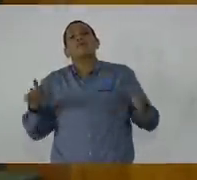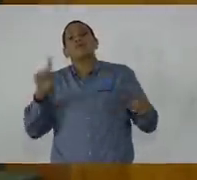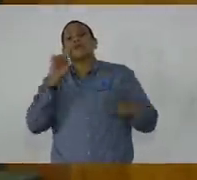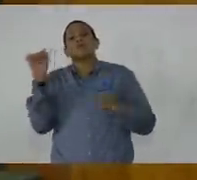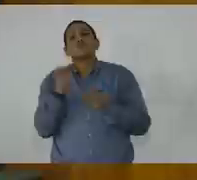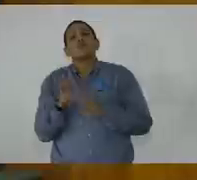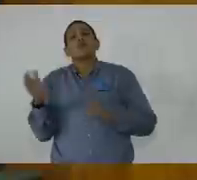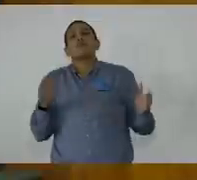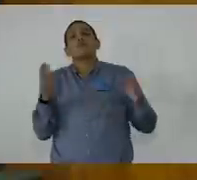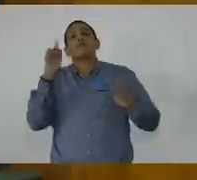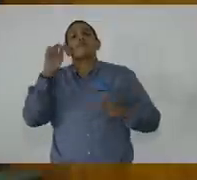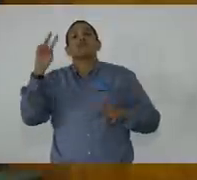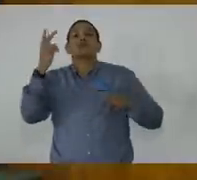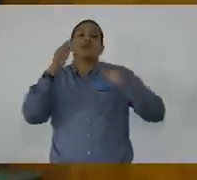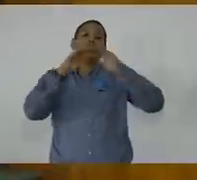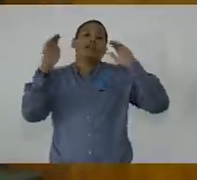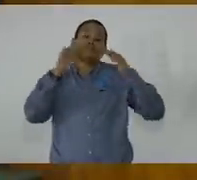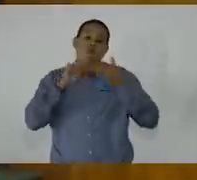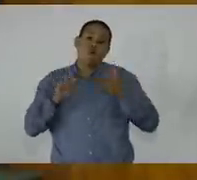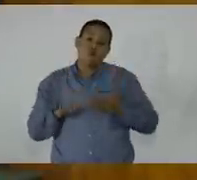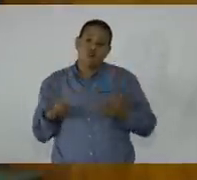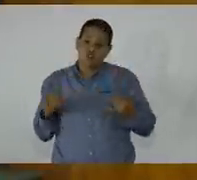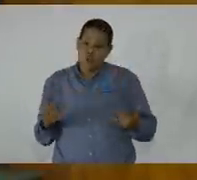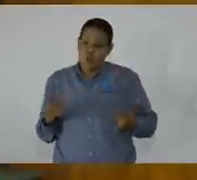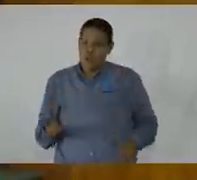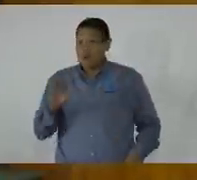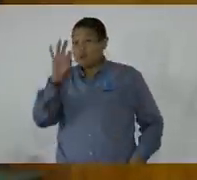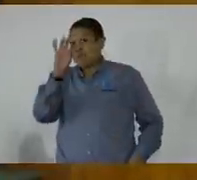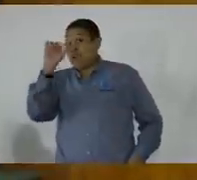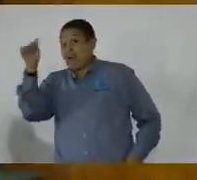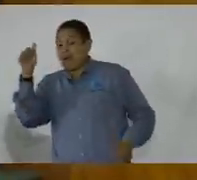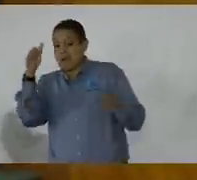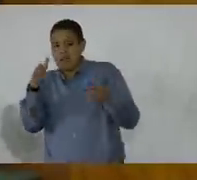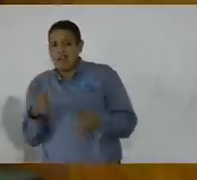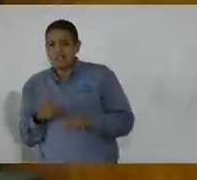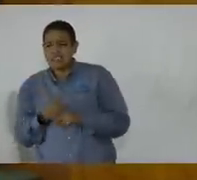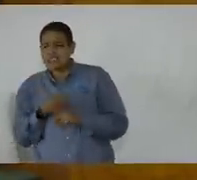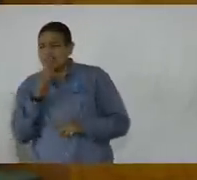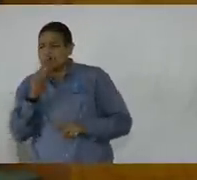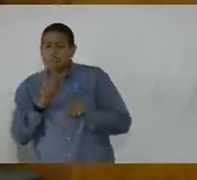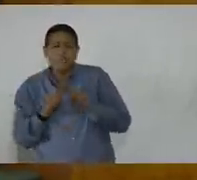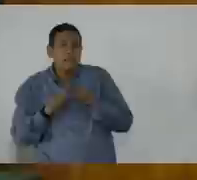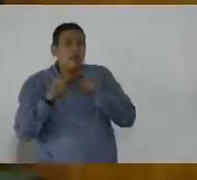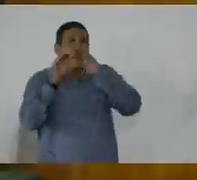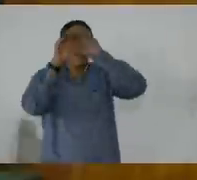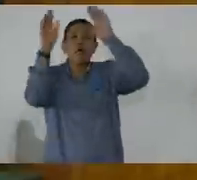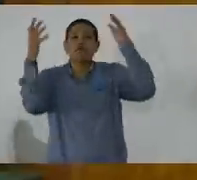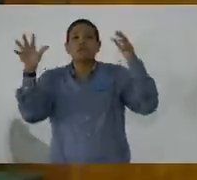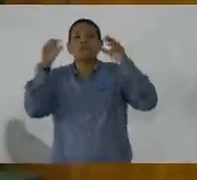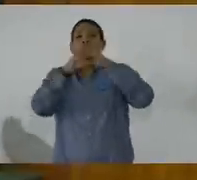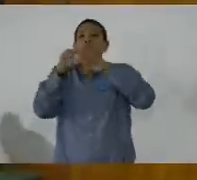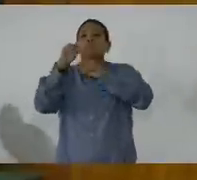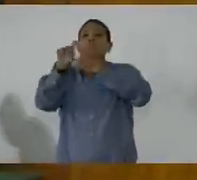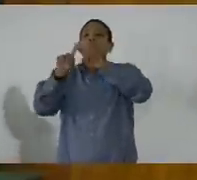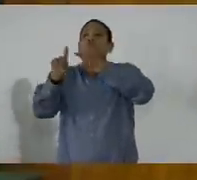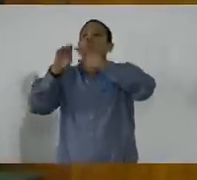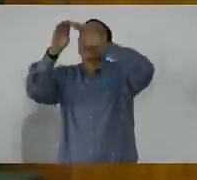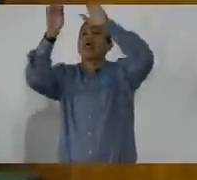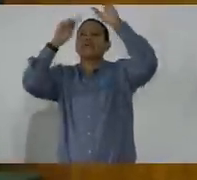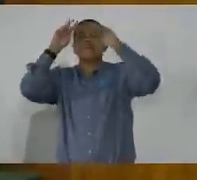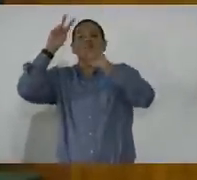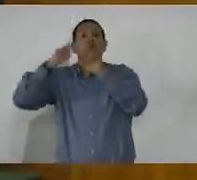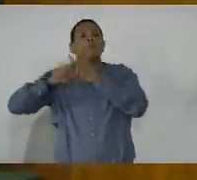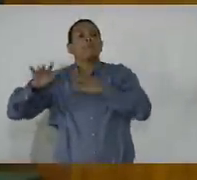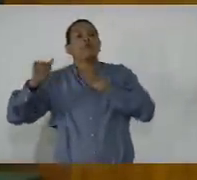preparing for stage 2 audit. 9 other entities are at various stages of implementation of the